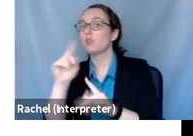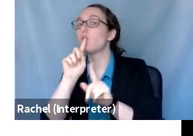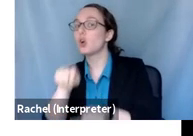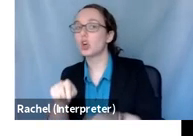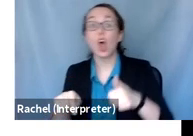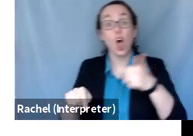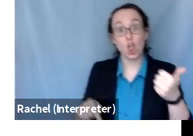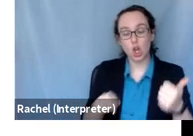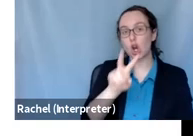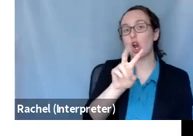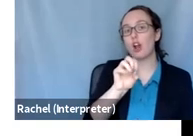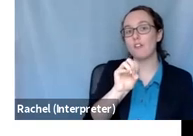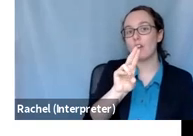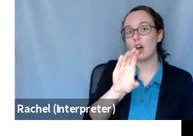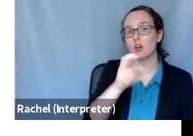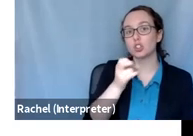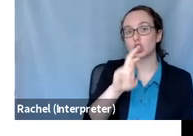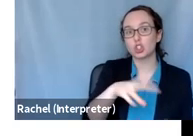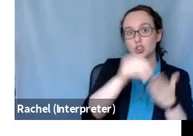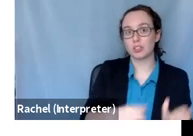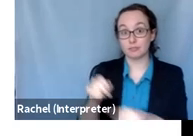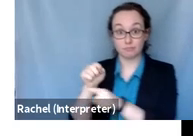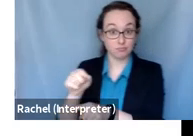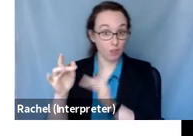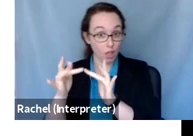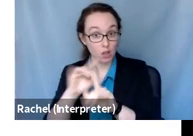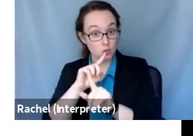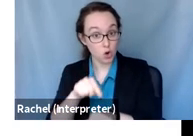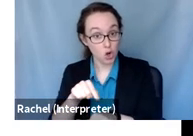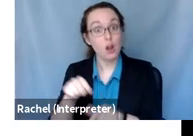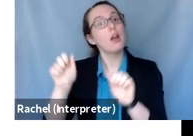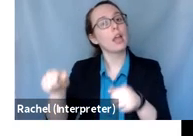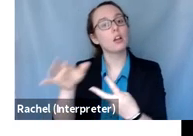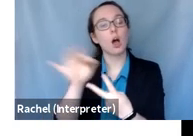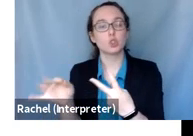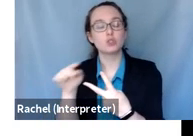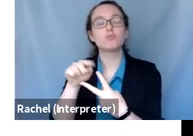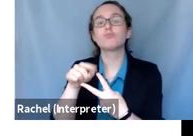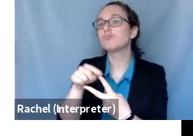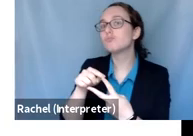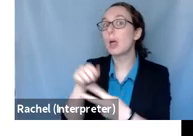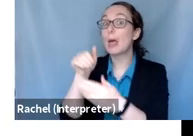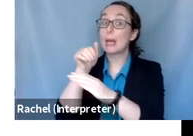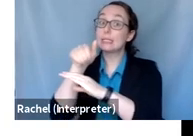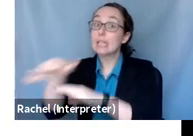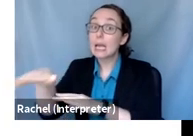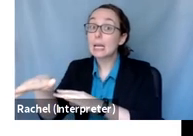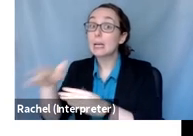web order, when you order online, you have the option to have it mailed to you. You have the option to come in person to pick it up, whatever is most